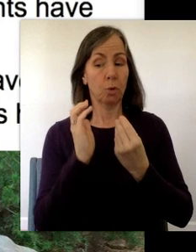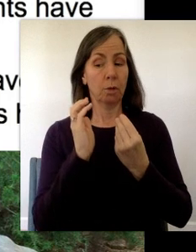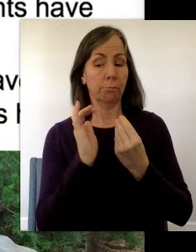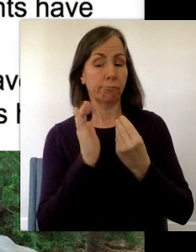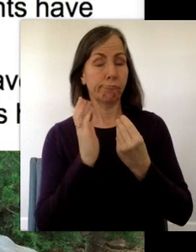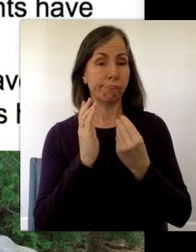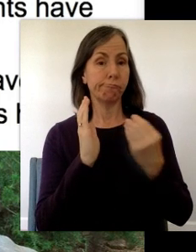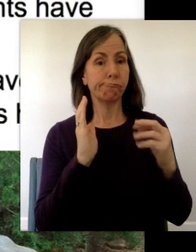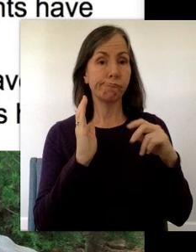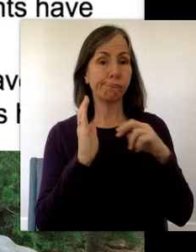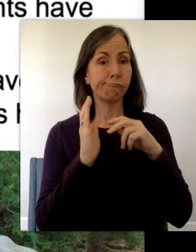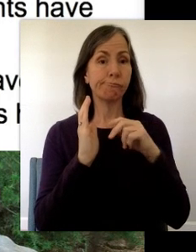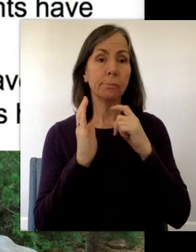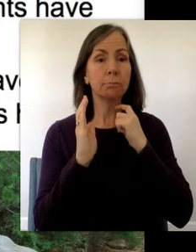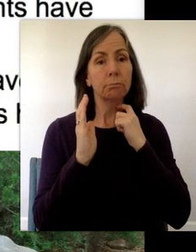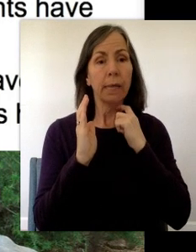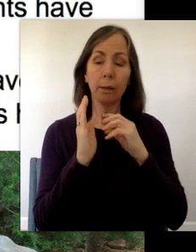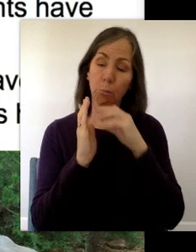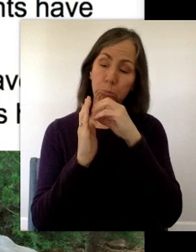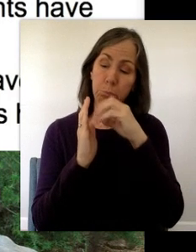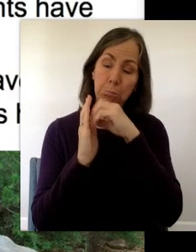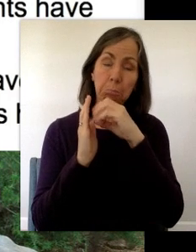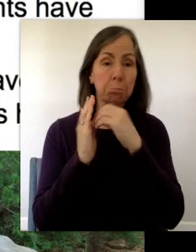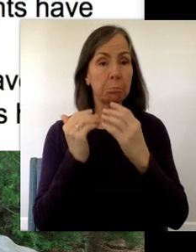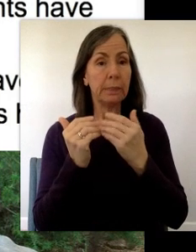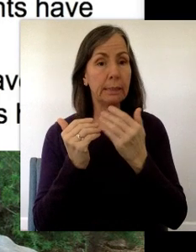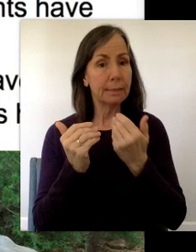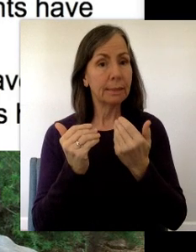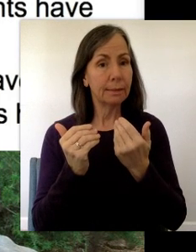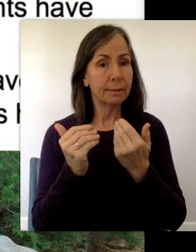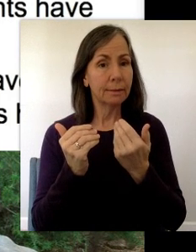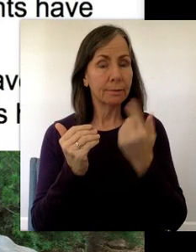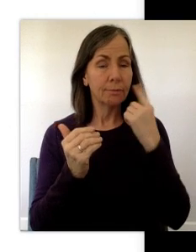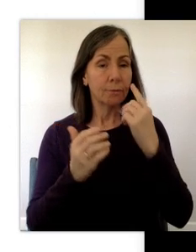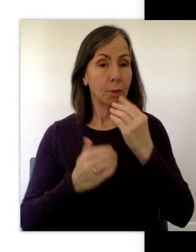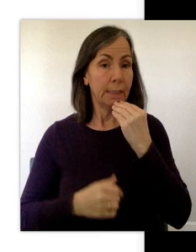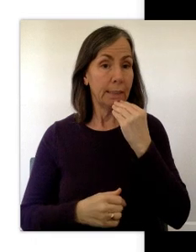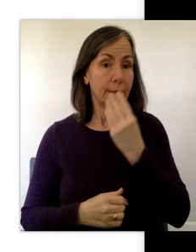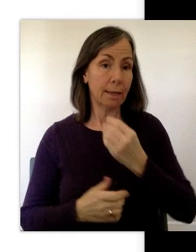live in an area with low plants so that they can eat and survive.